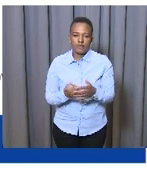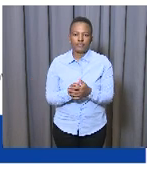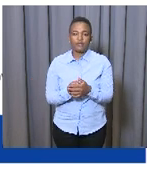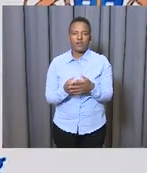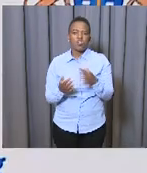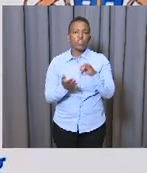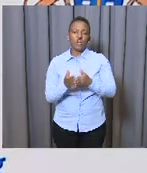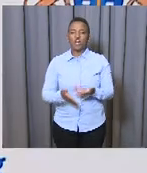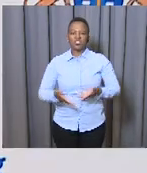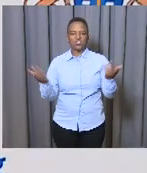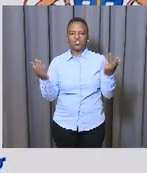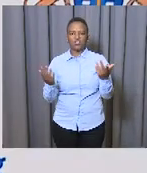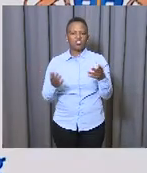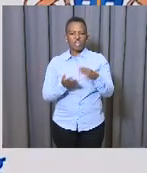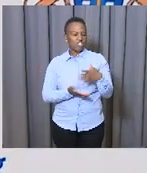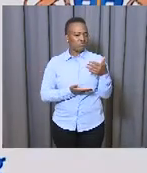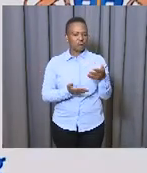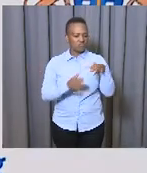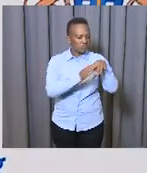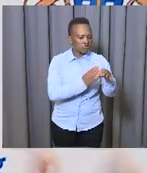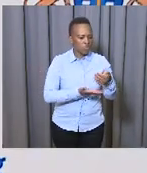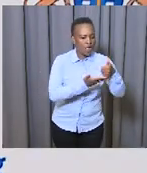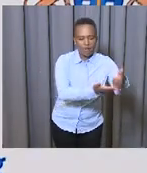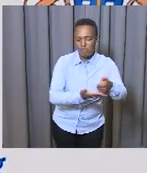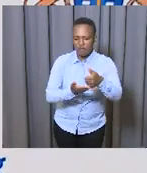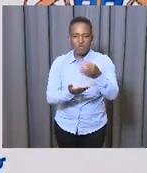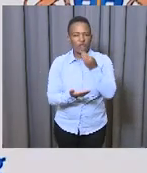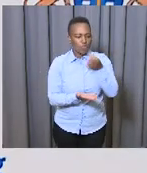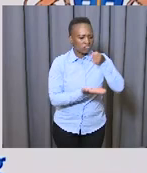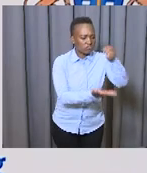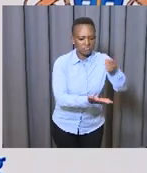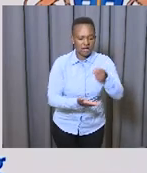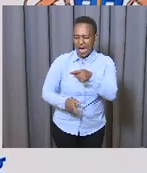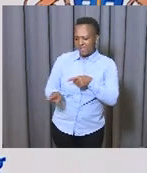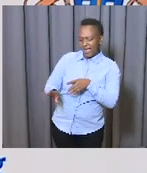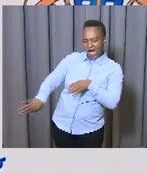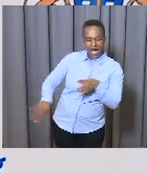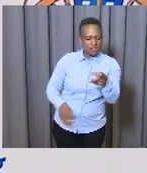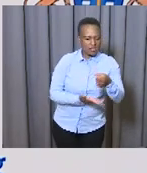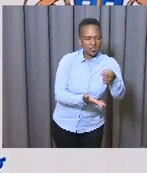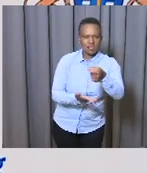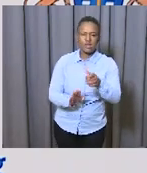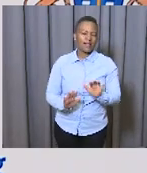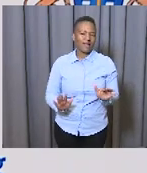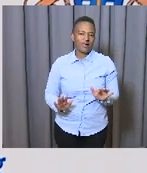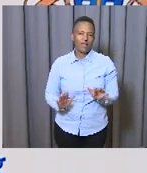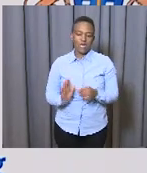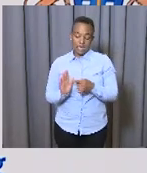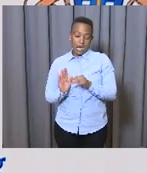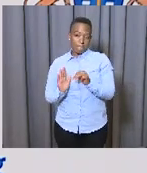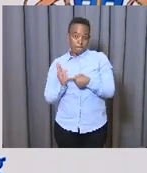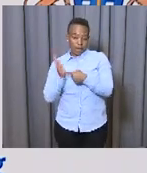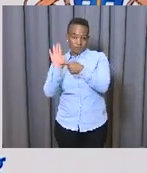not arbitrary political decision-making. We're taking food there and not there. And that's how we are distributing food in our